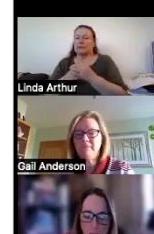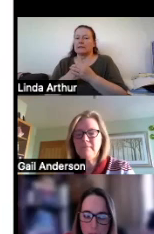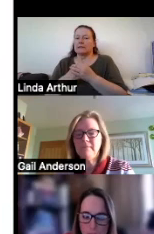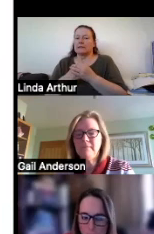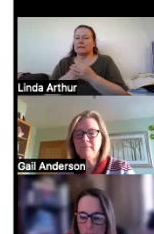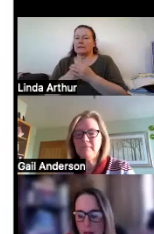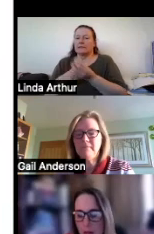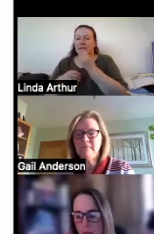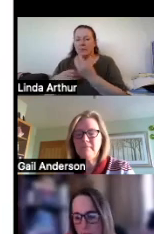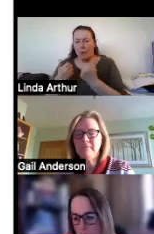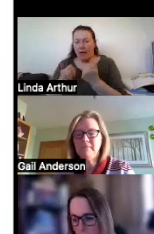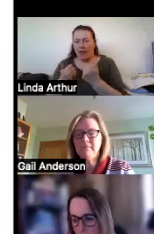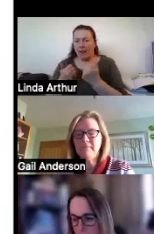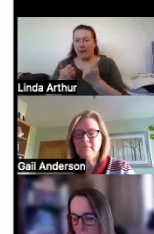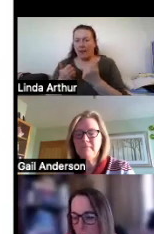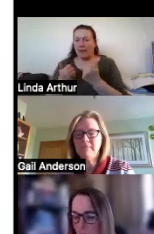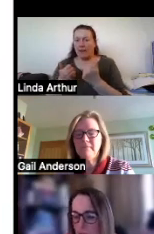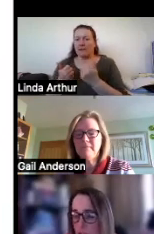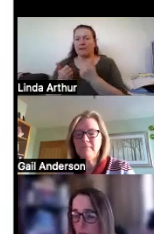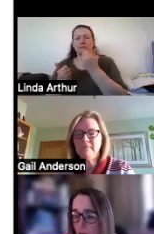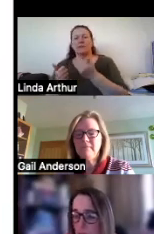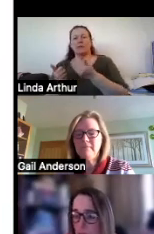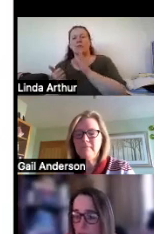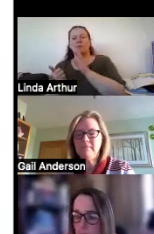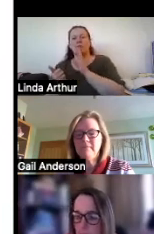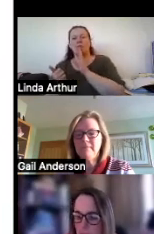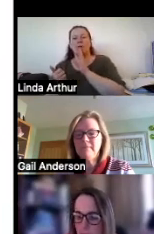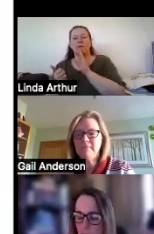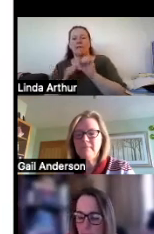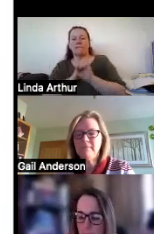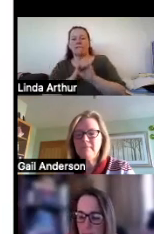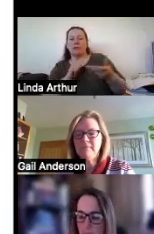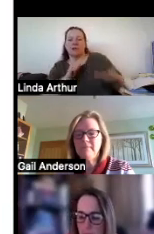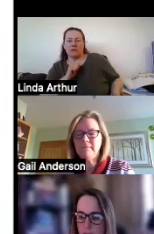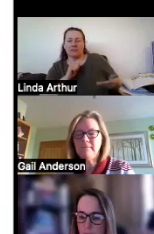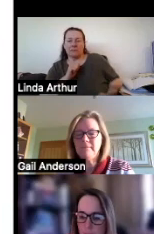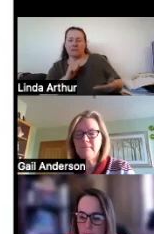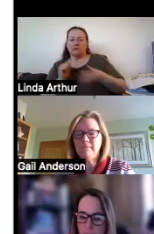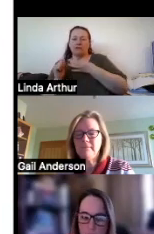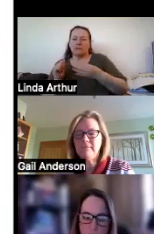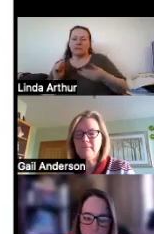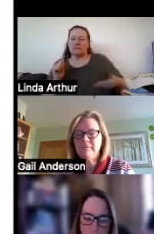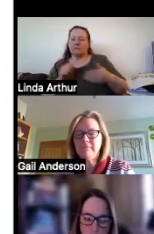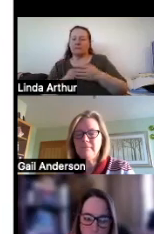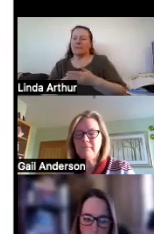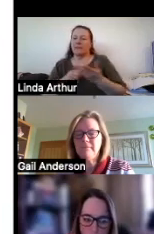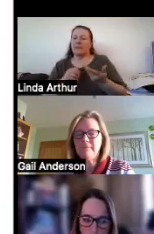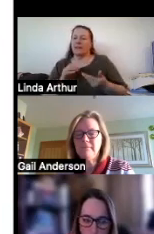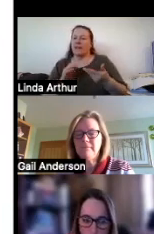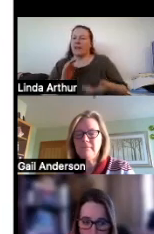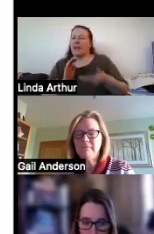and eating well, enough water, just to avoid those constipation risks that could put extra strain on